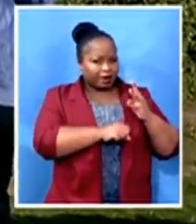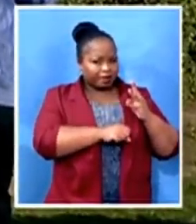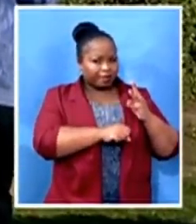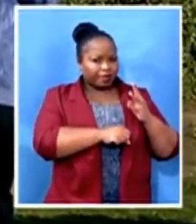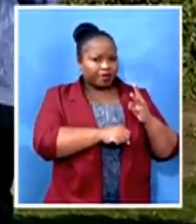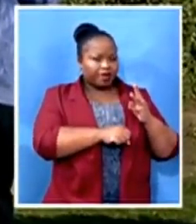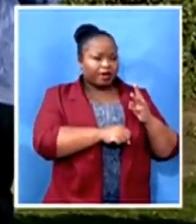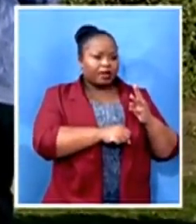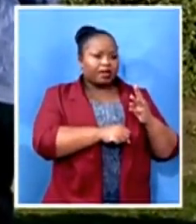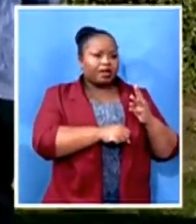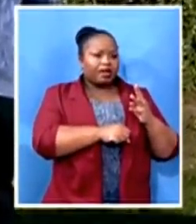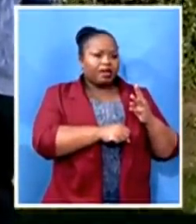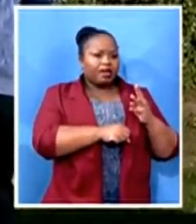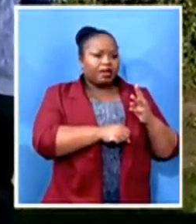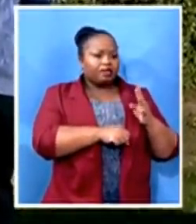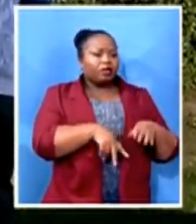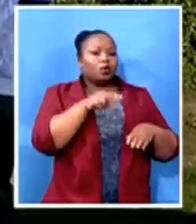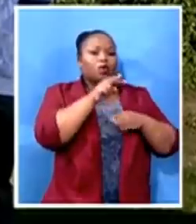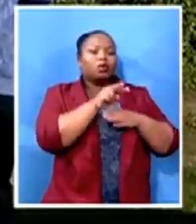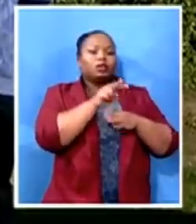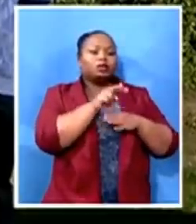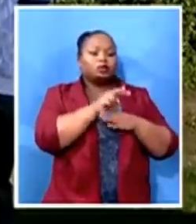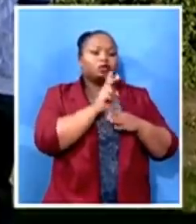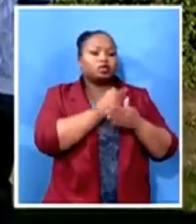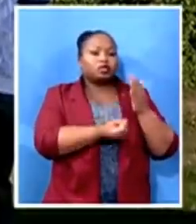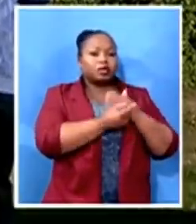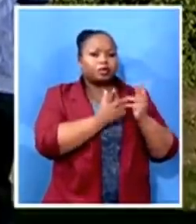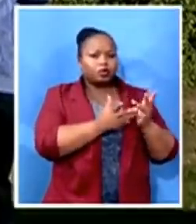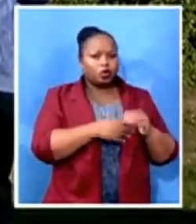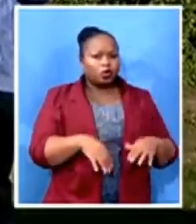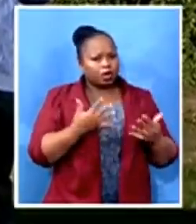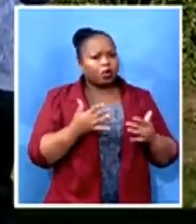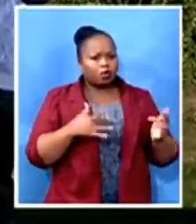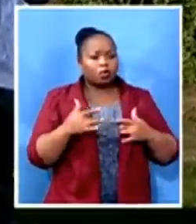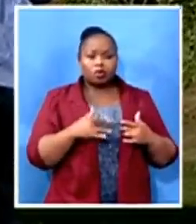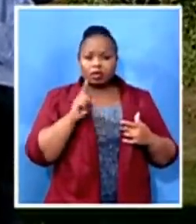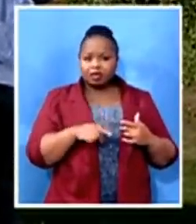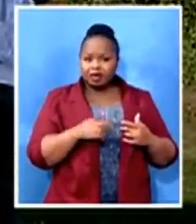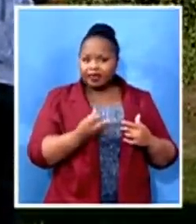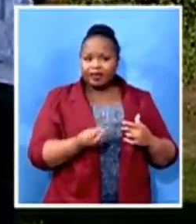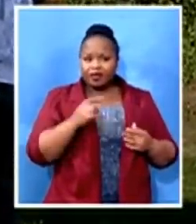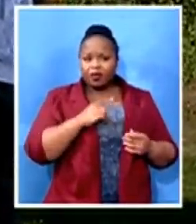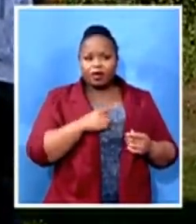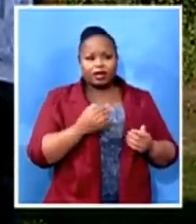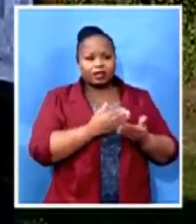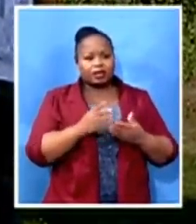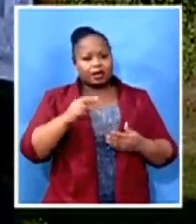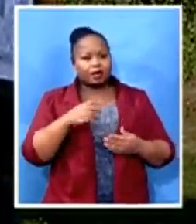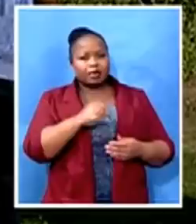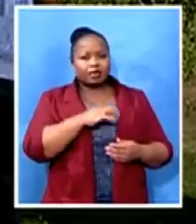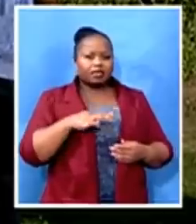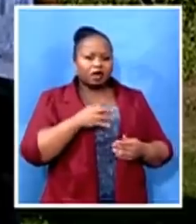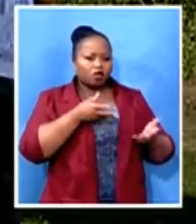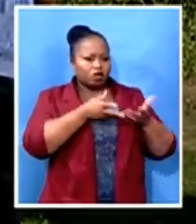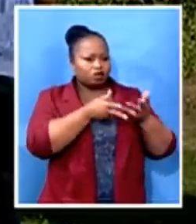inspection, surely it should raise alarm. For instance, we spoke to some of the staff there, and they say that some of the